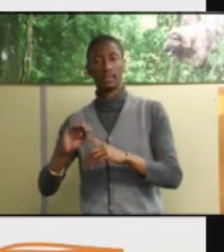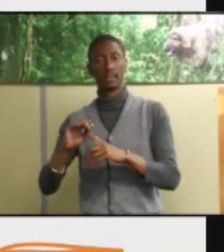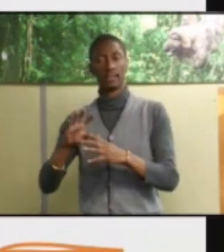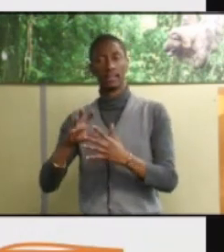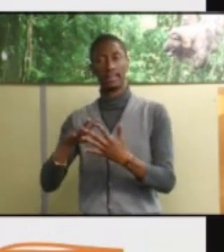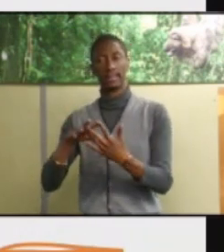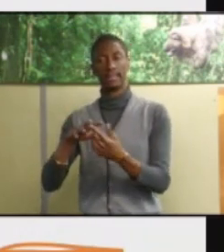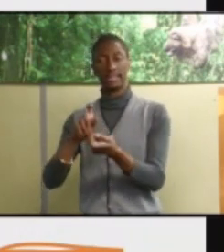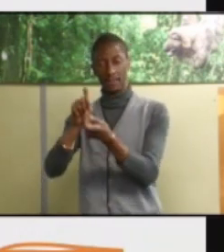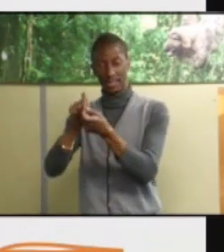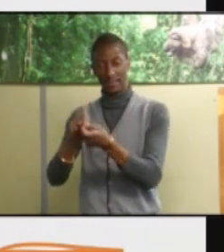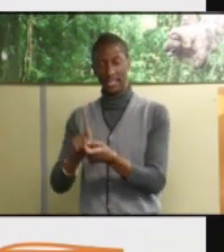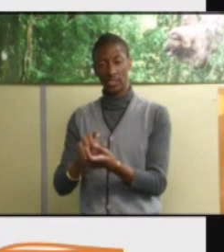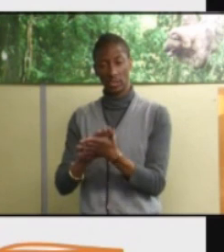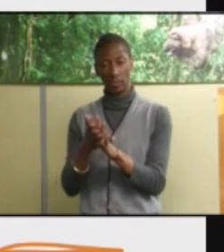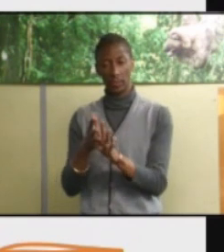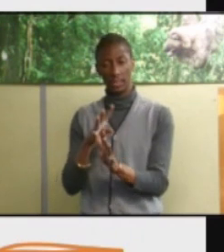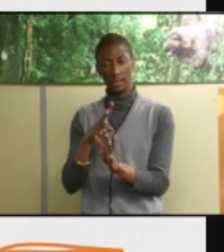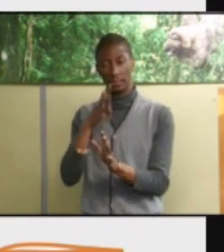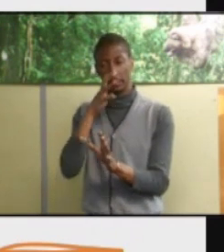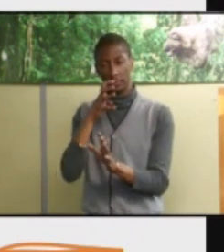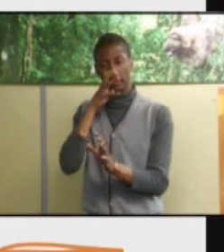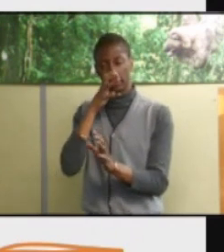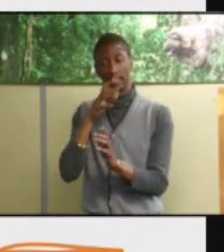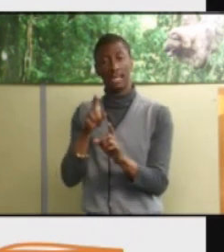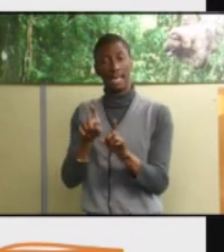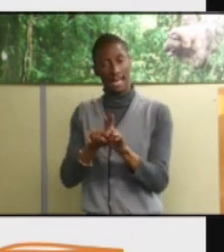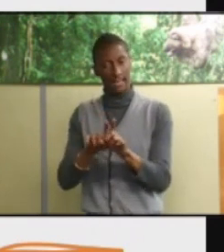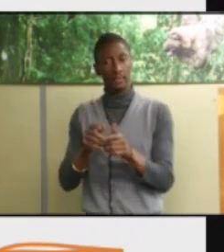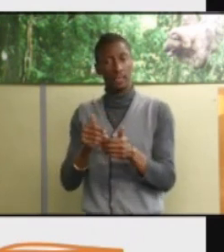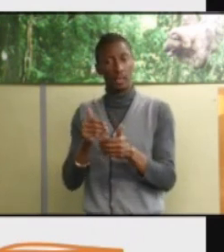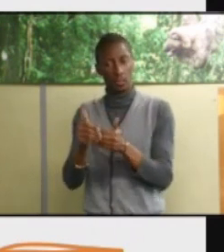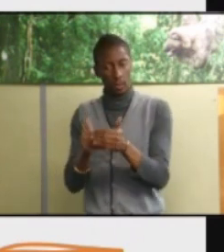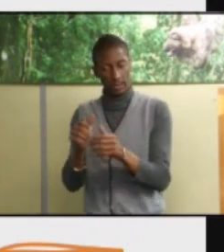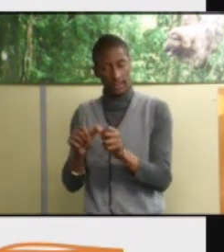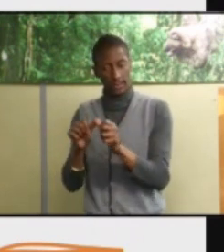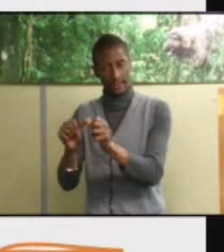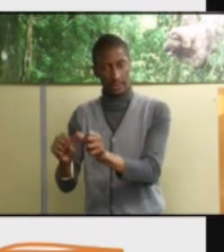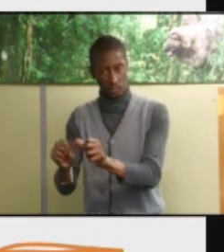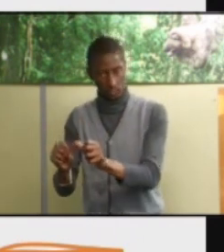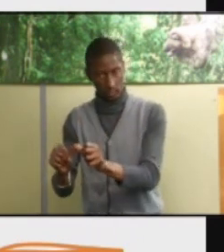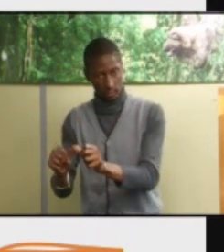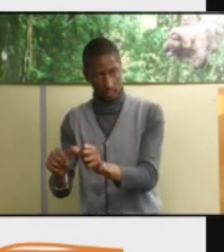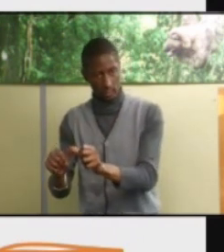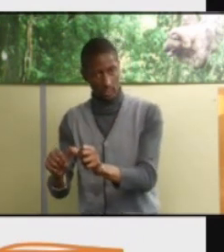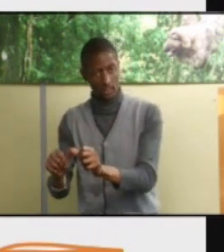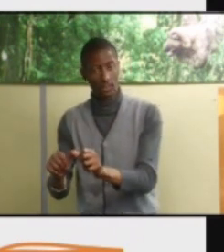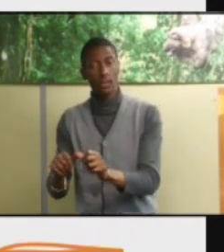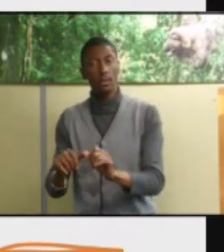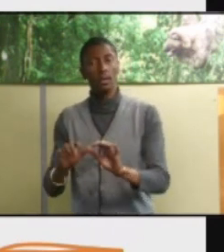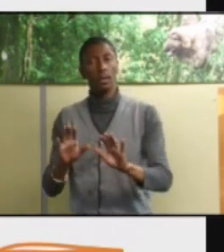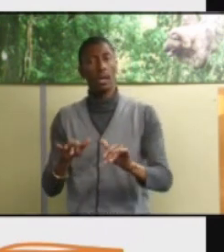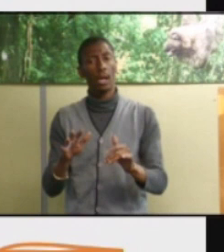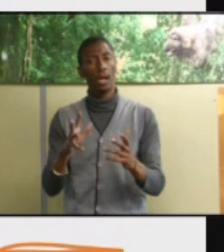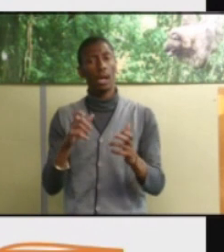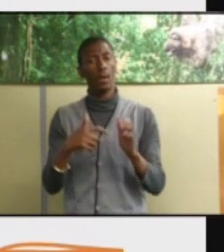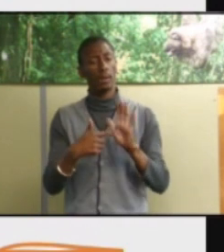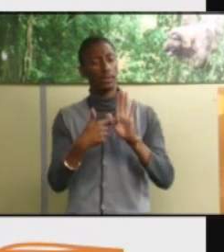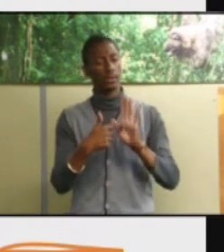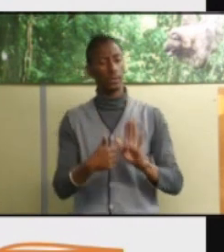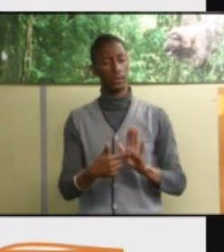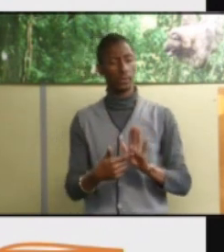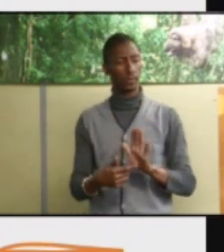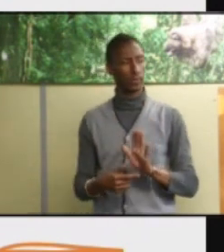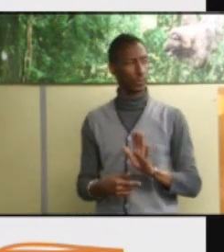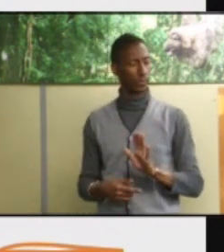Specifications get tighter and tighter as the process goes on. I wanted to kind of point out over